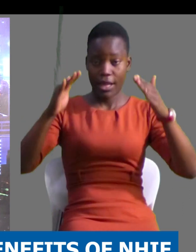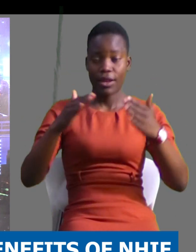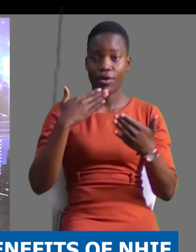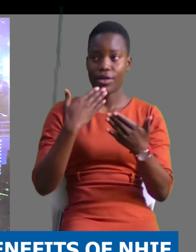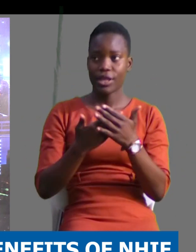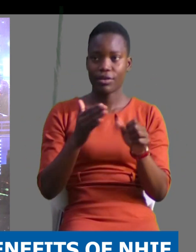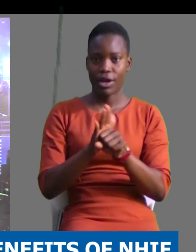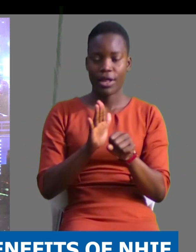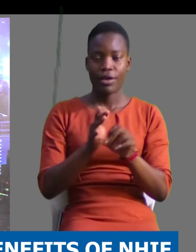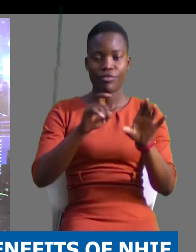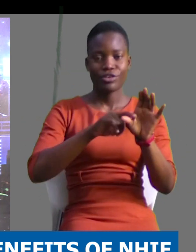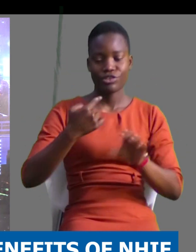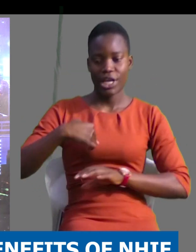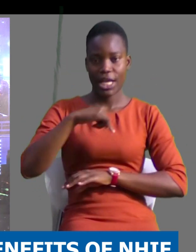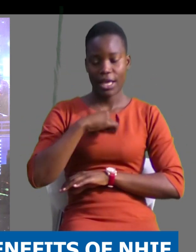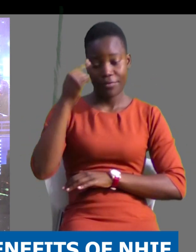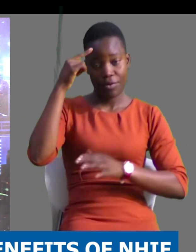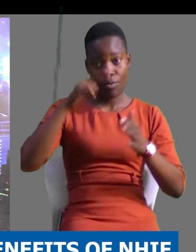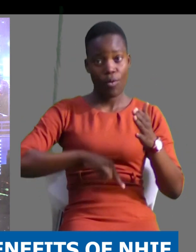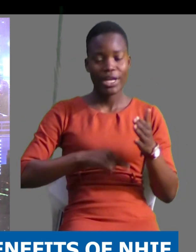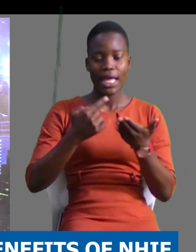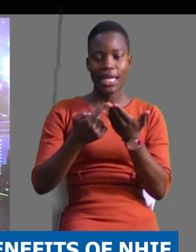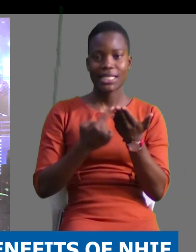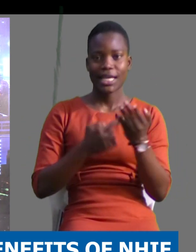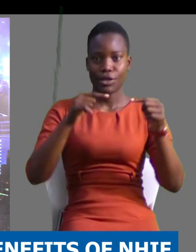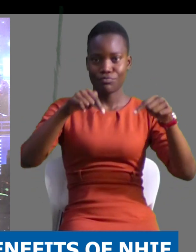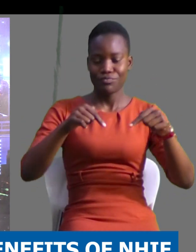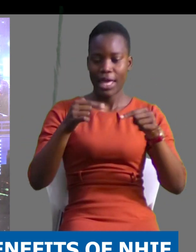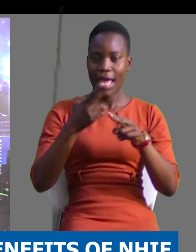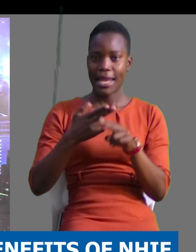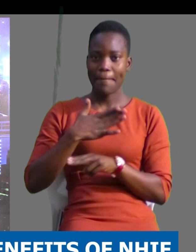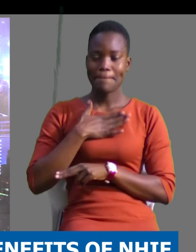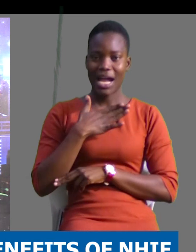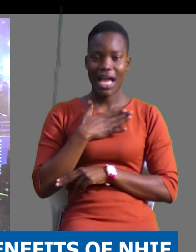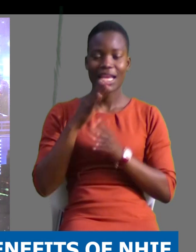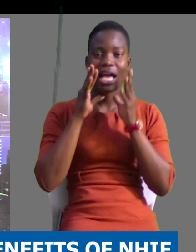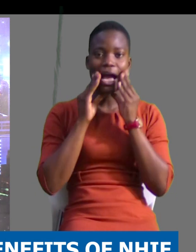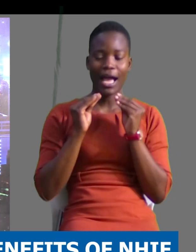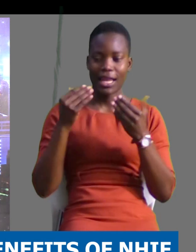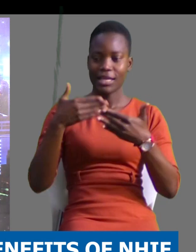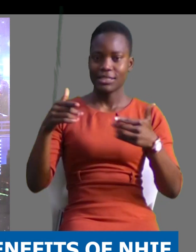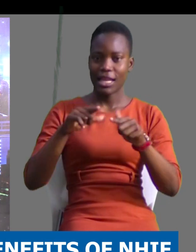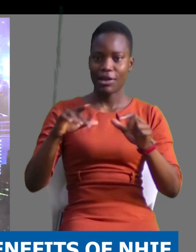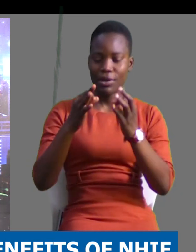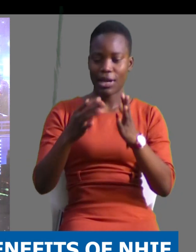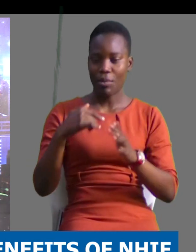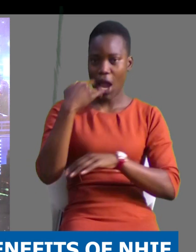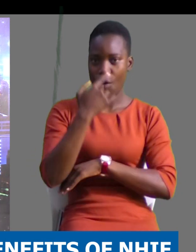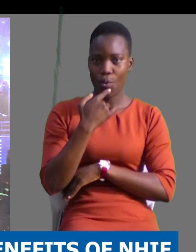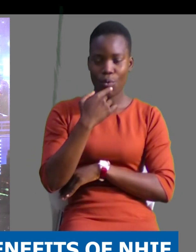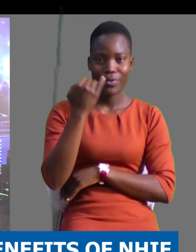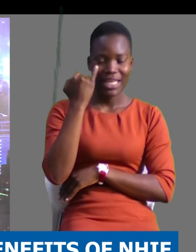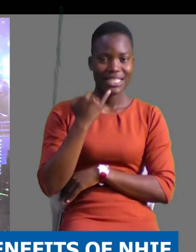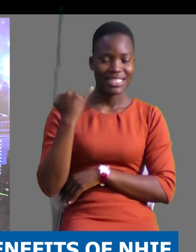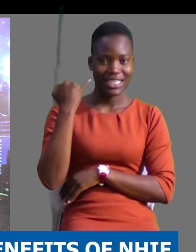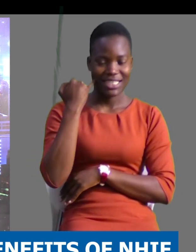Hello, and thank you very much for joining us for this conversation. I am your host, Alan Hubbard, and the sign